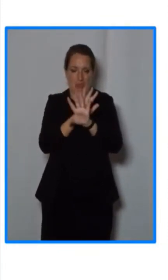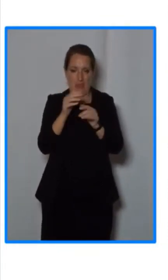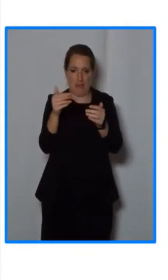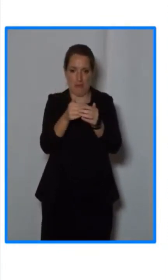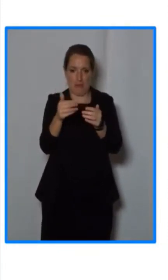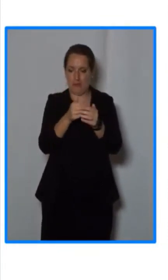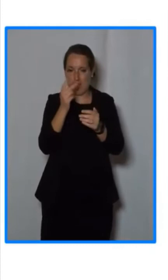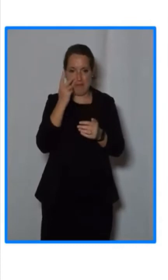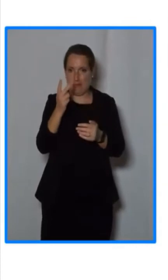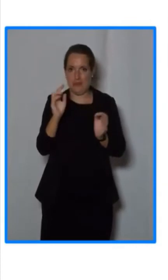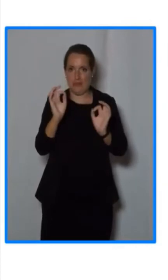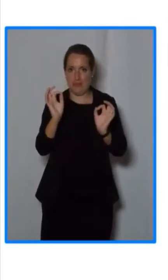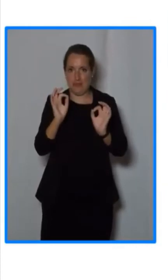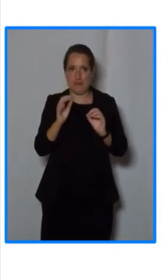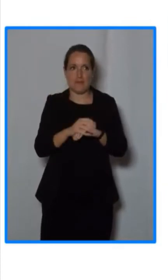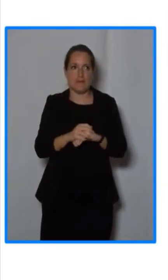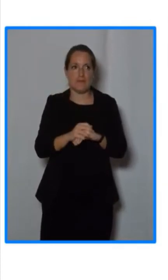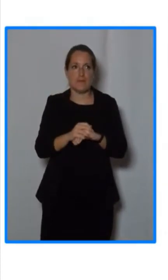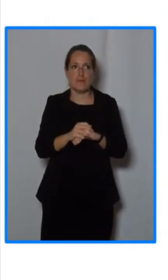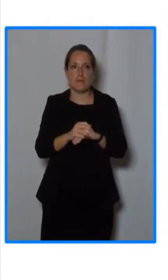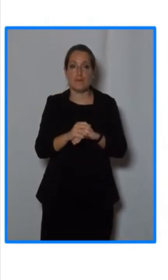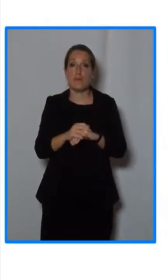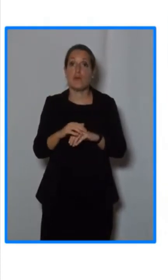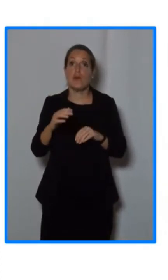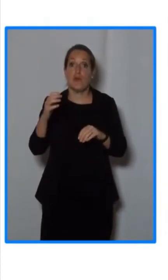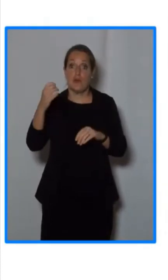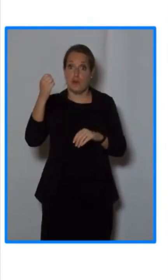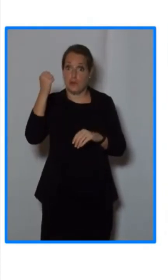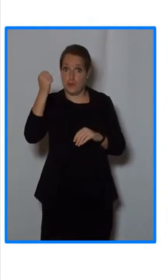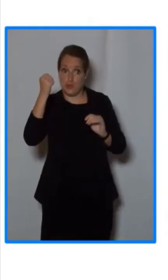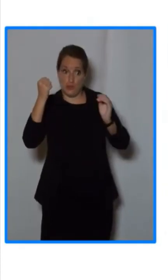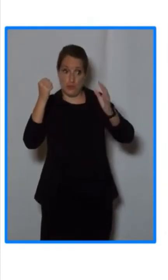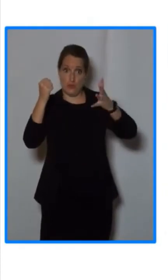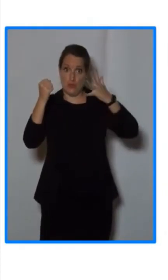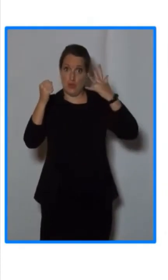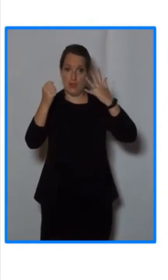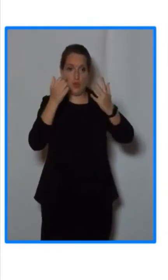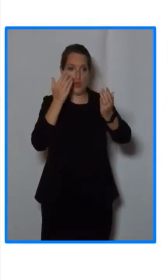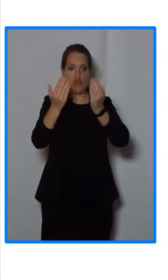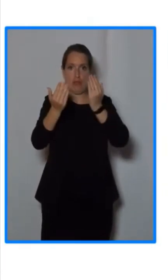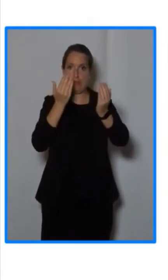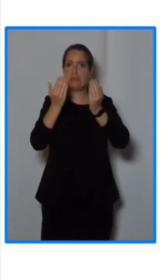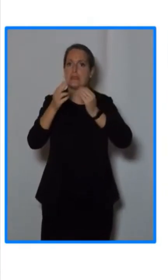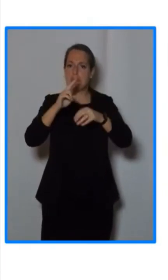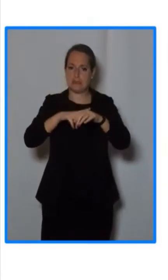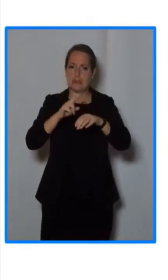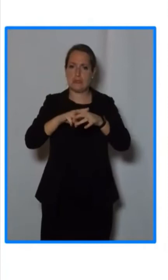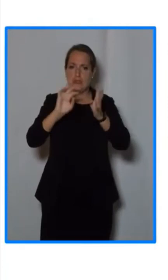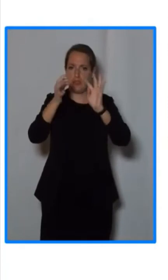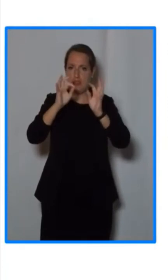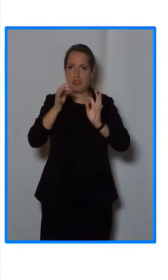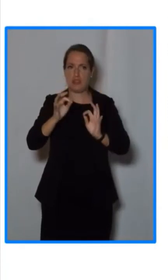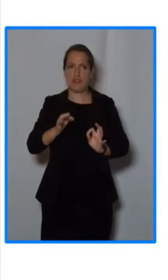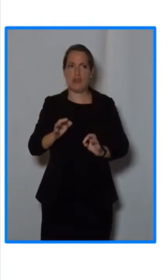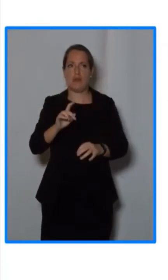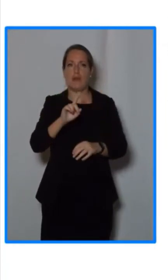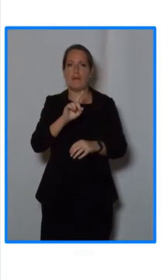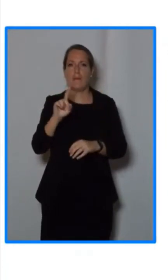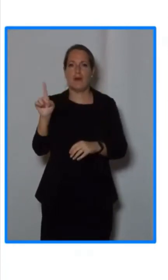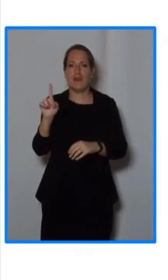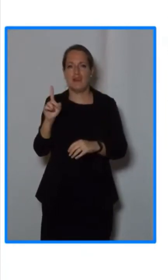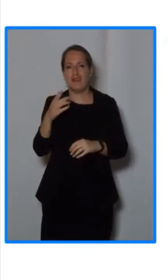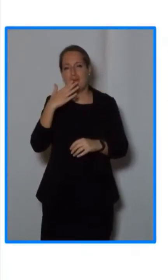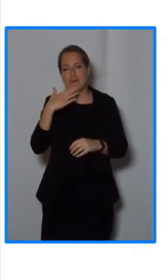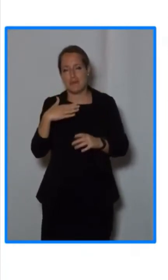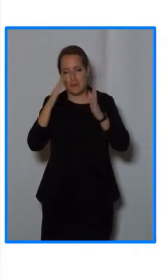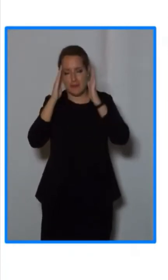Contrast can be easily fixed, but it can be quite a big conversation if you discover that your brand colors do not meet contrast requirements. We have seen this